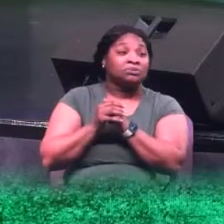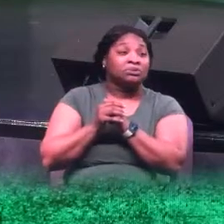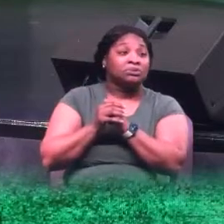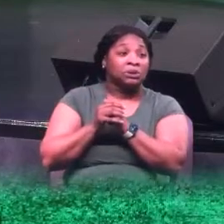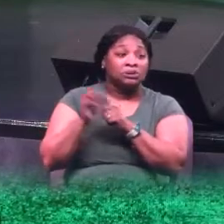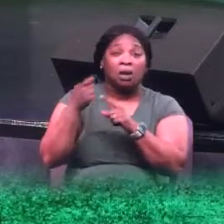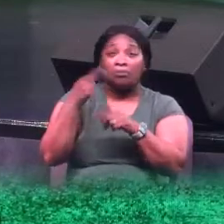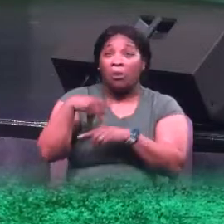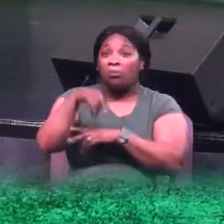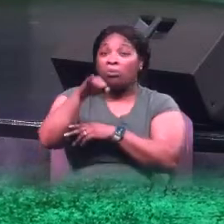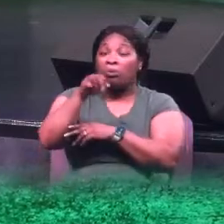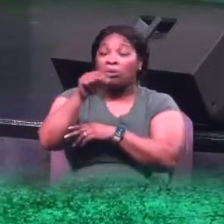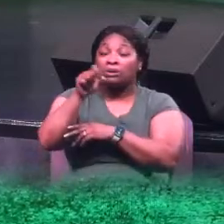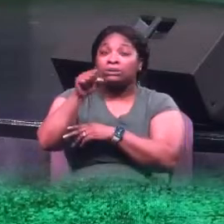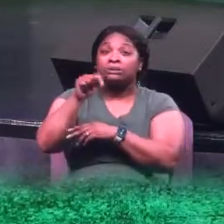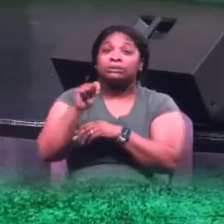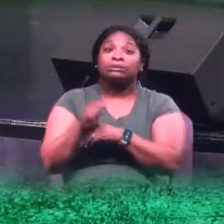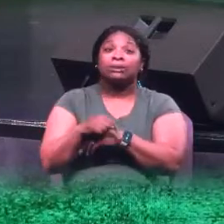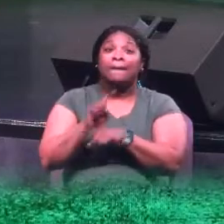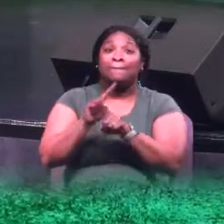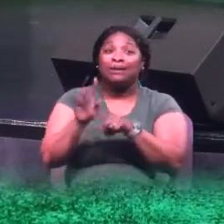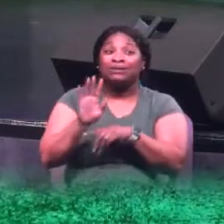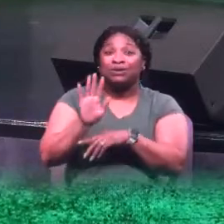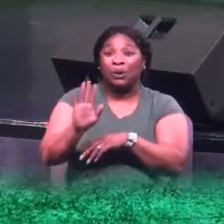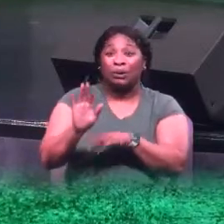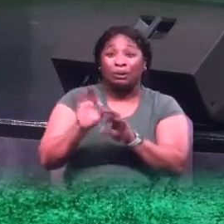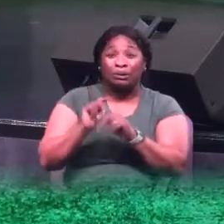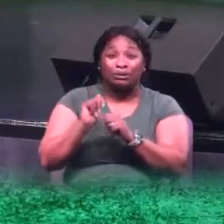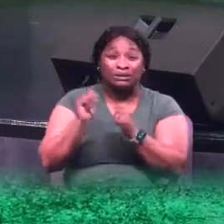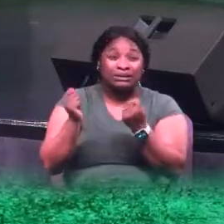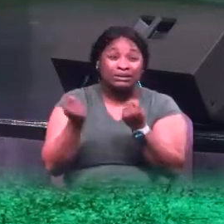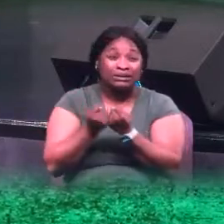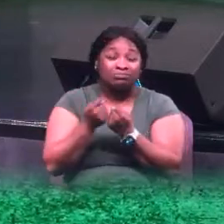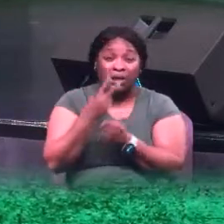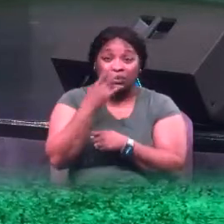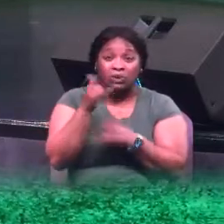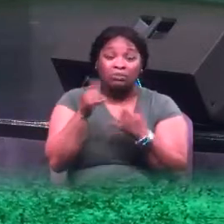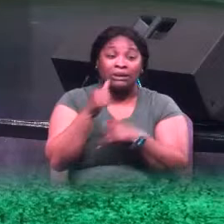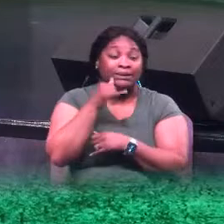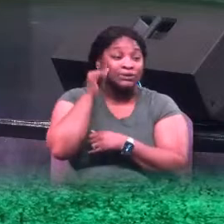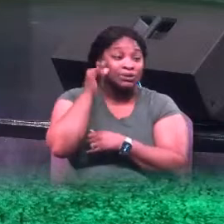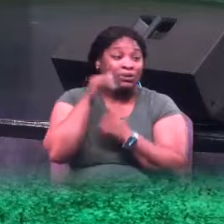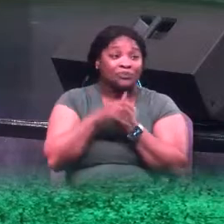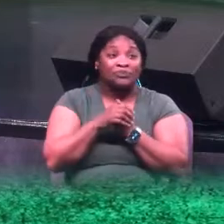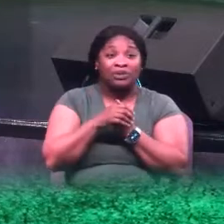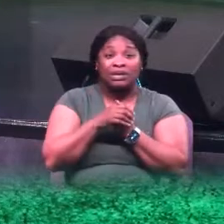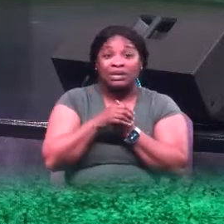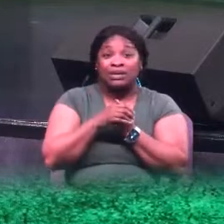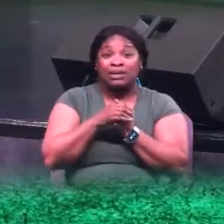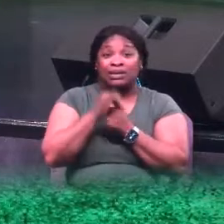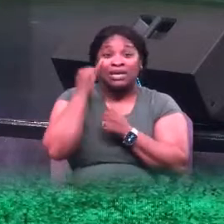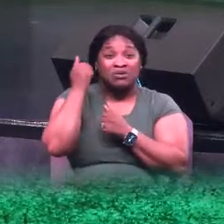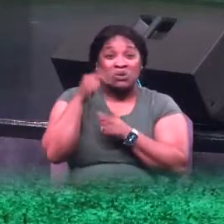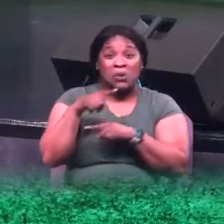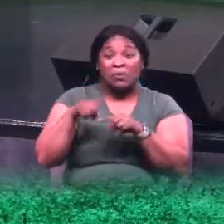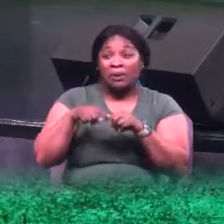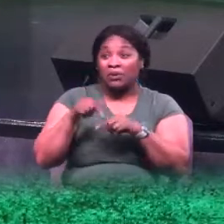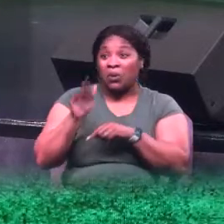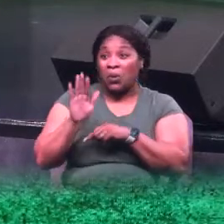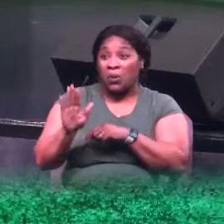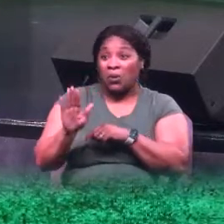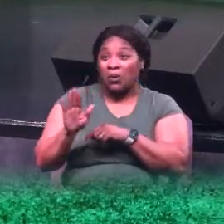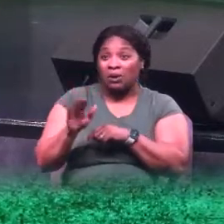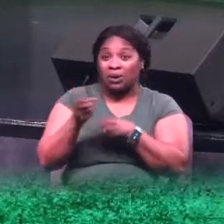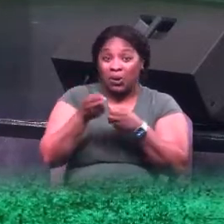But y'all, it's her team. I saw them play yesterday, Had they just been depending on her, they would have